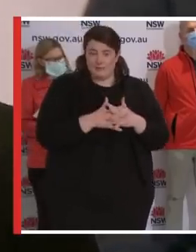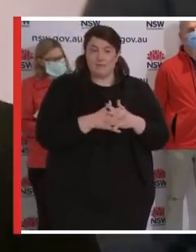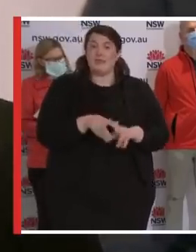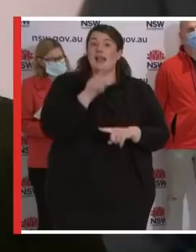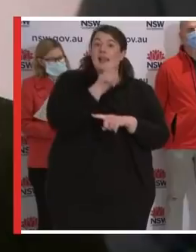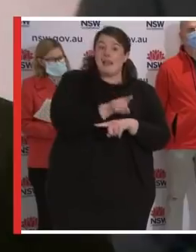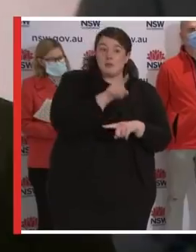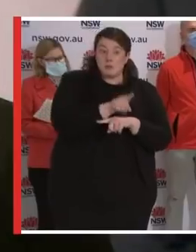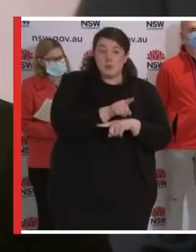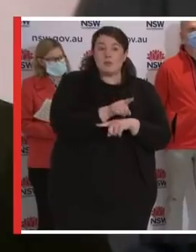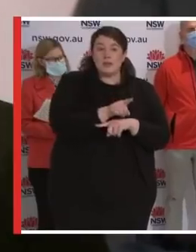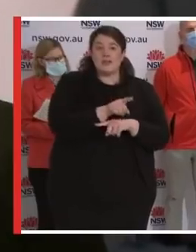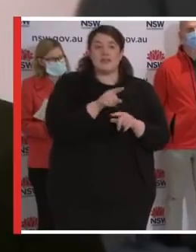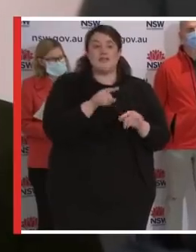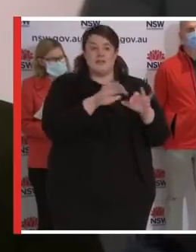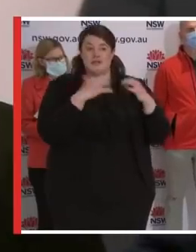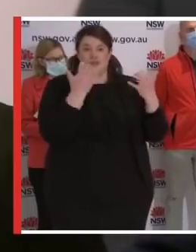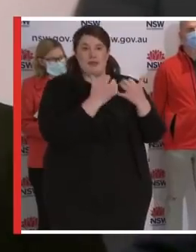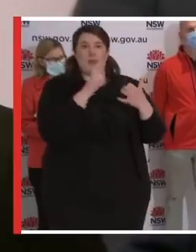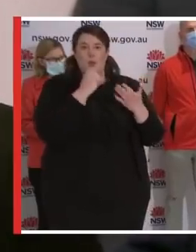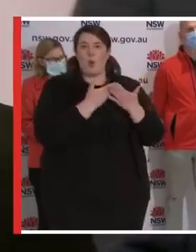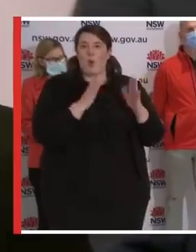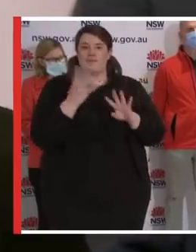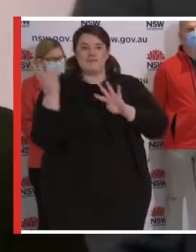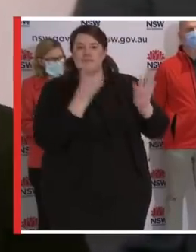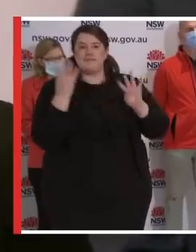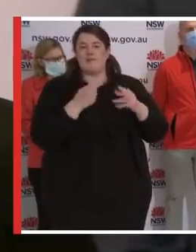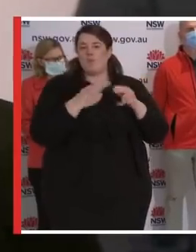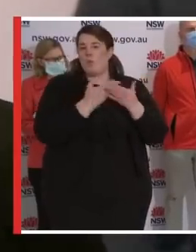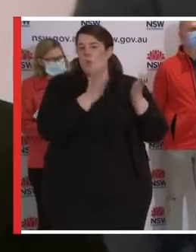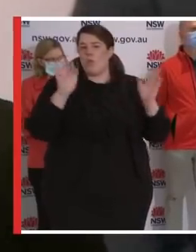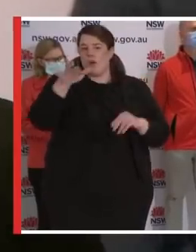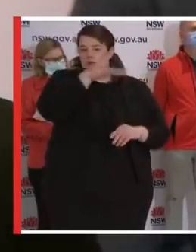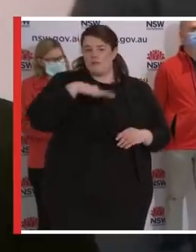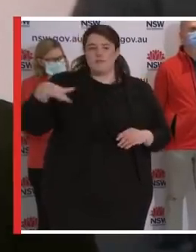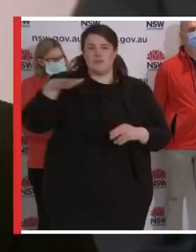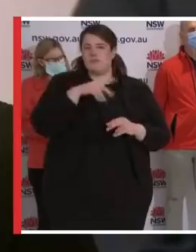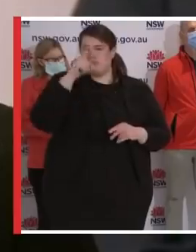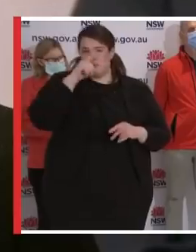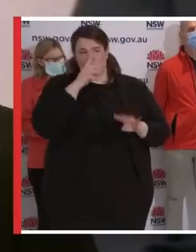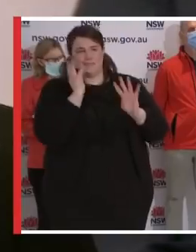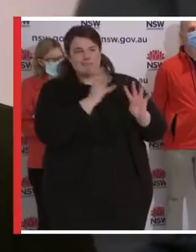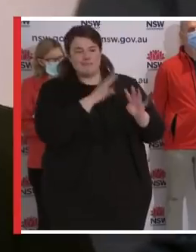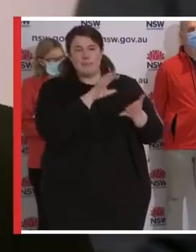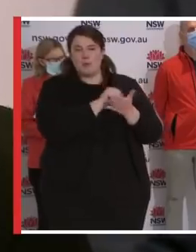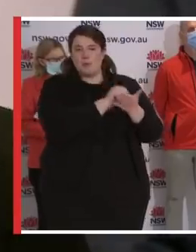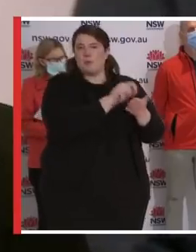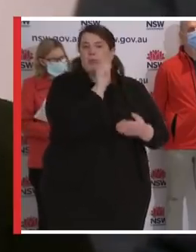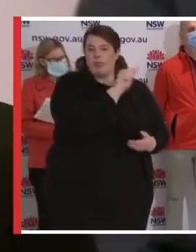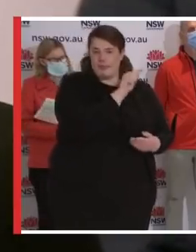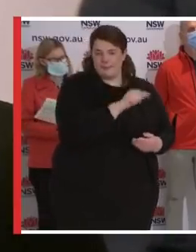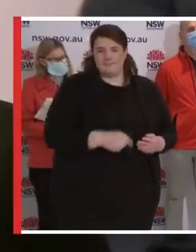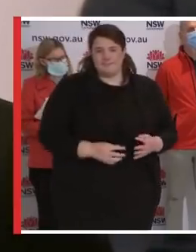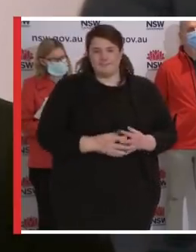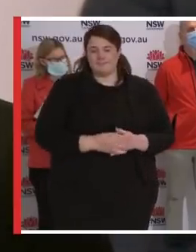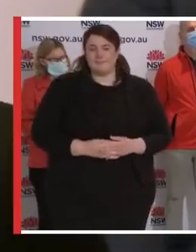a broader mass vaccination hub, joining the number of mass vaccination hubs throughout Greater Sydney and New South Wales.